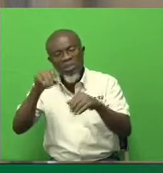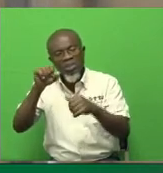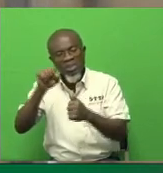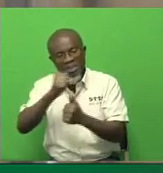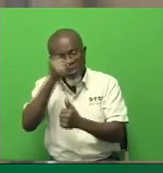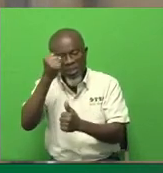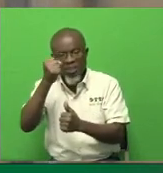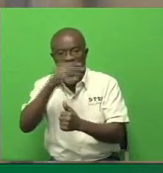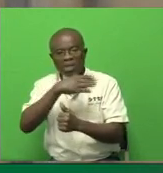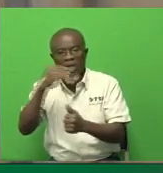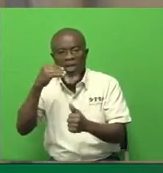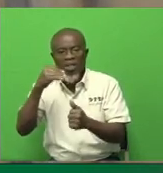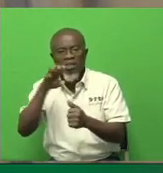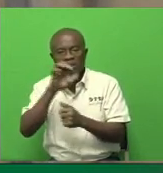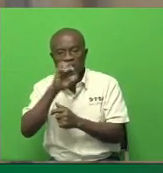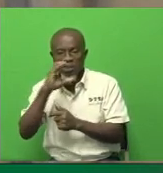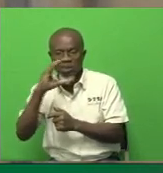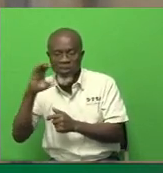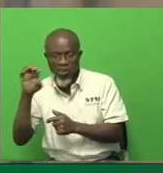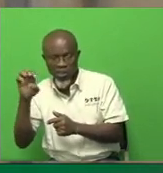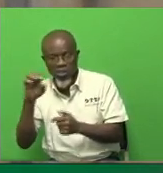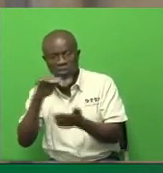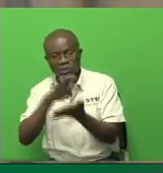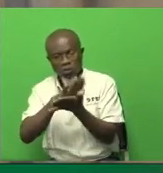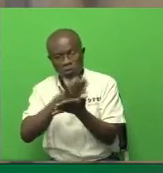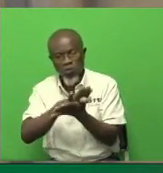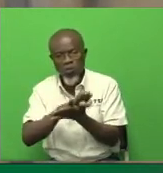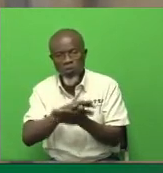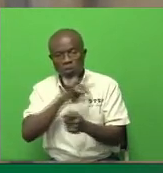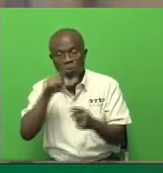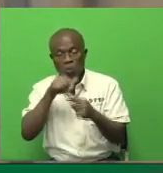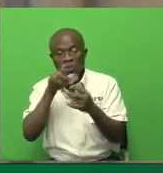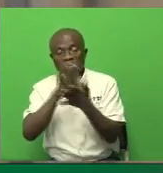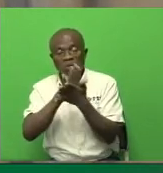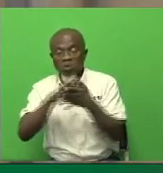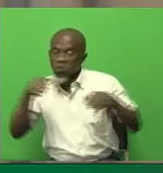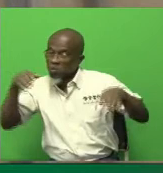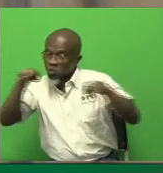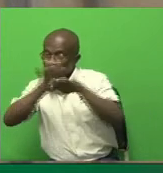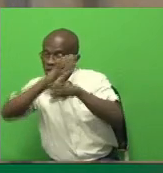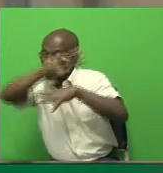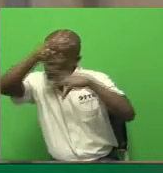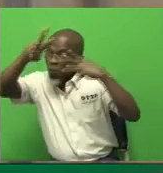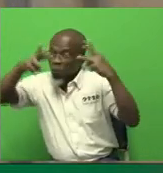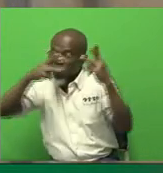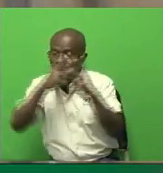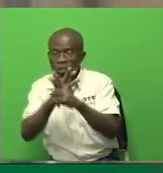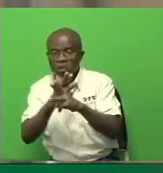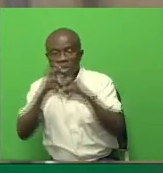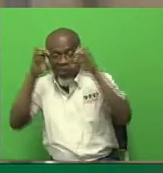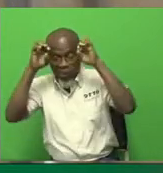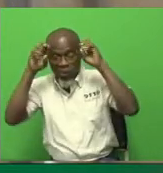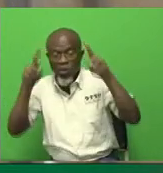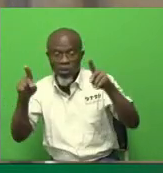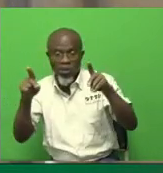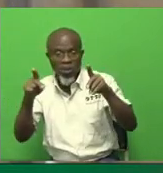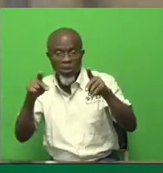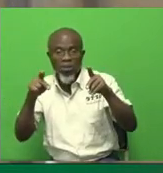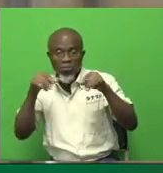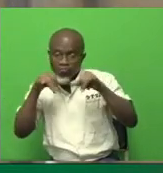ecce when schools close across the world in March 2020 educational resilience